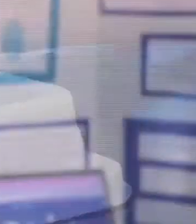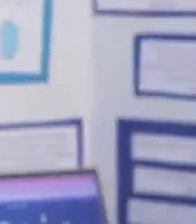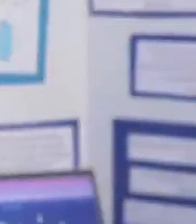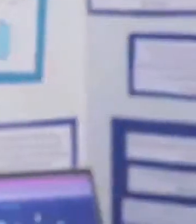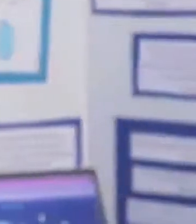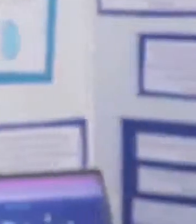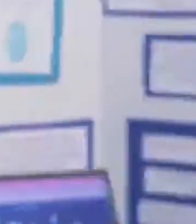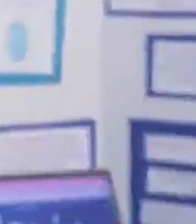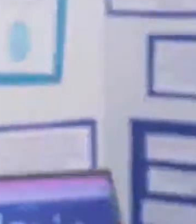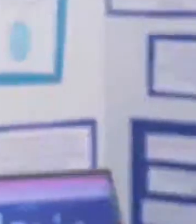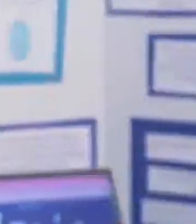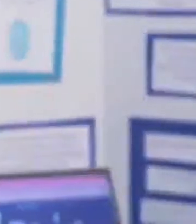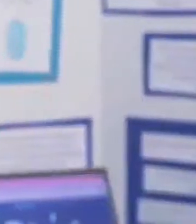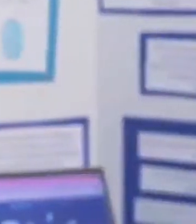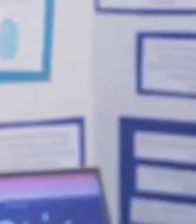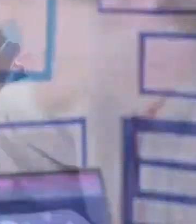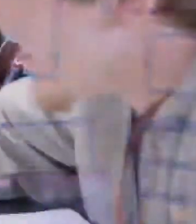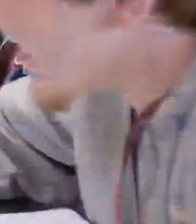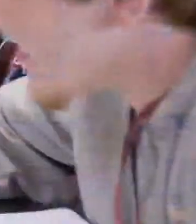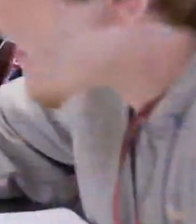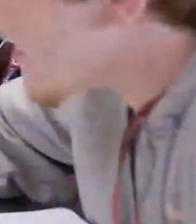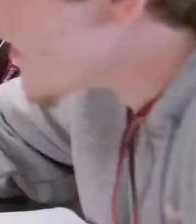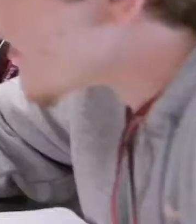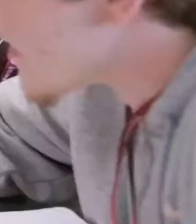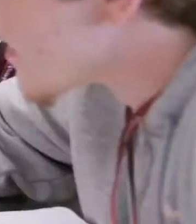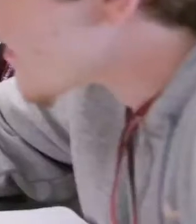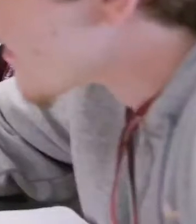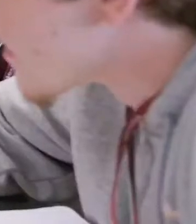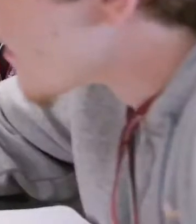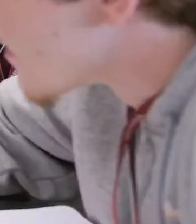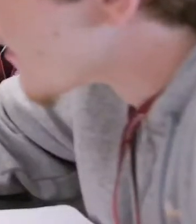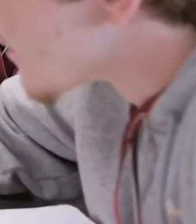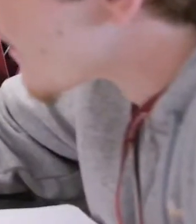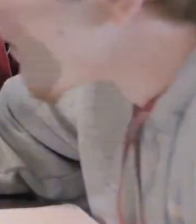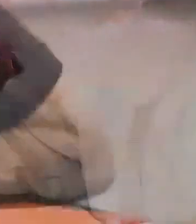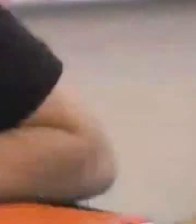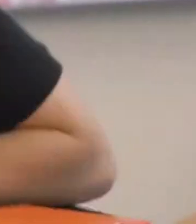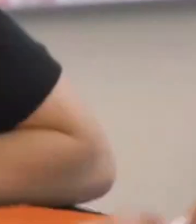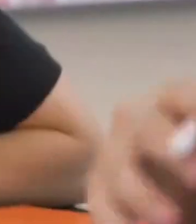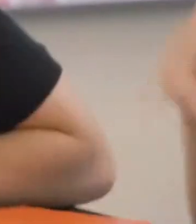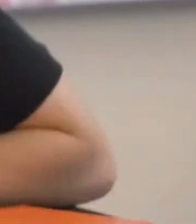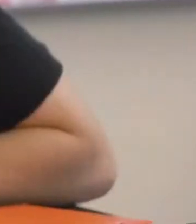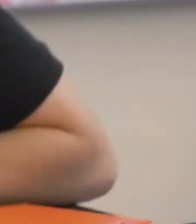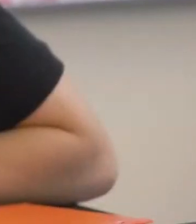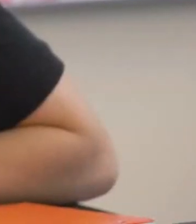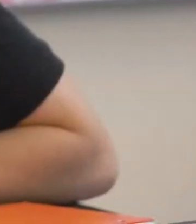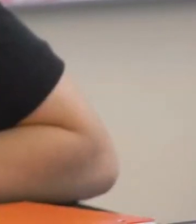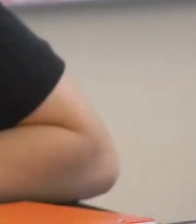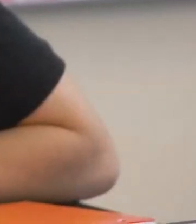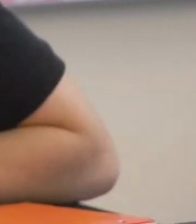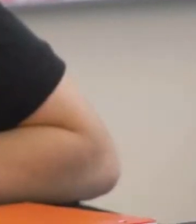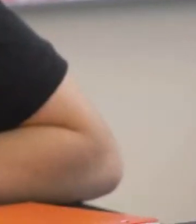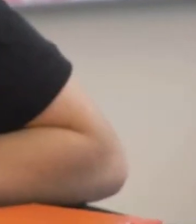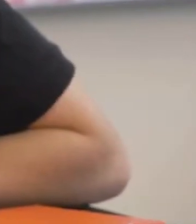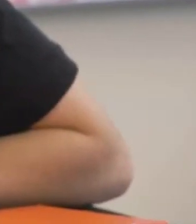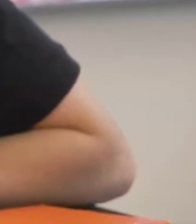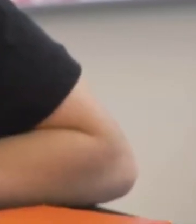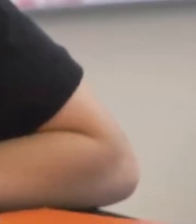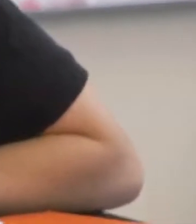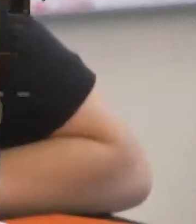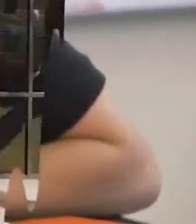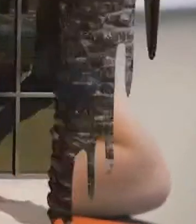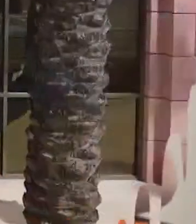CTE is more than education. It's inspiration, it's opportunity, and it's happening